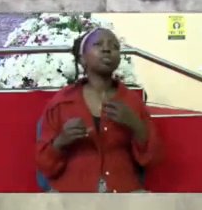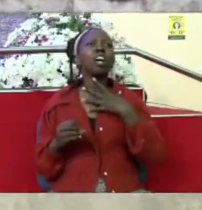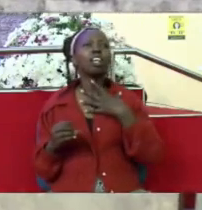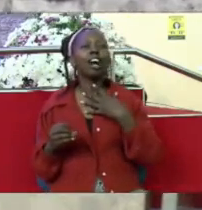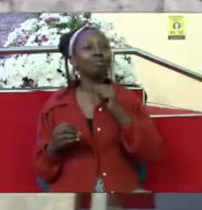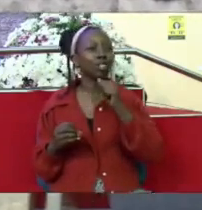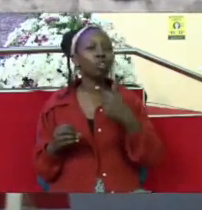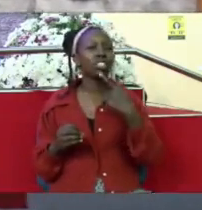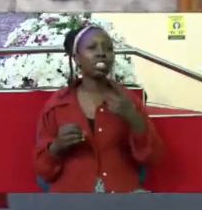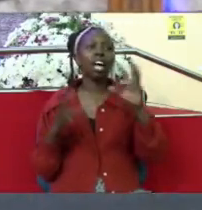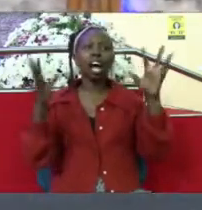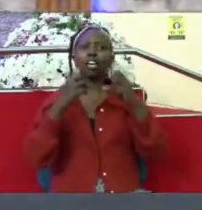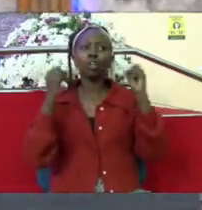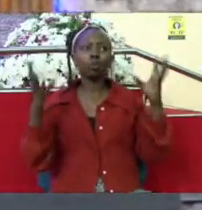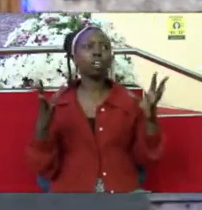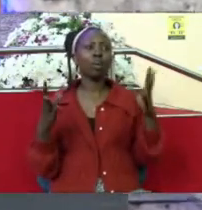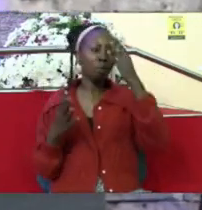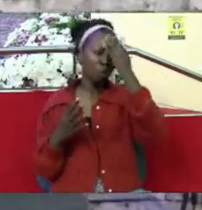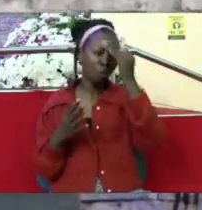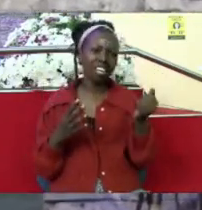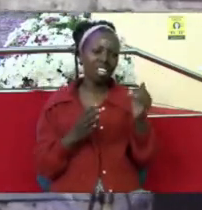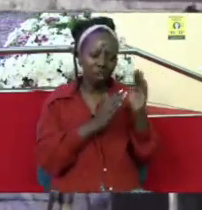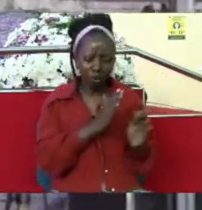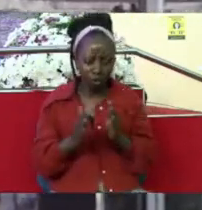hallelujah. You know,